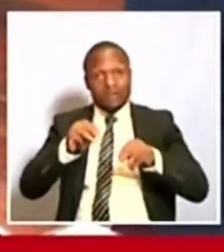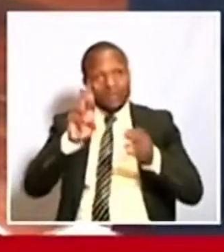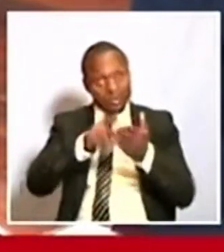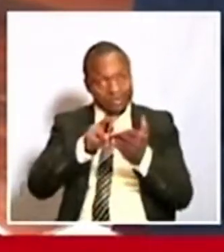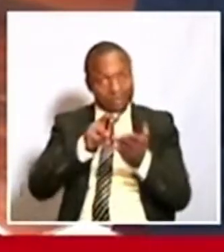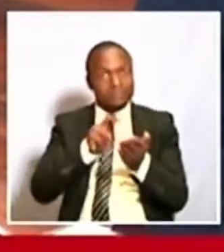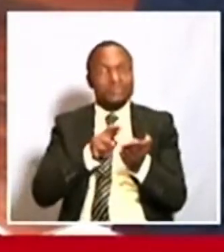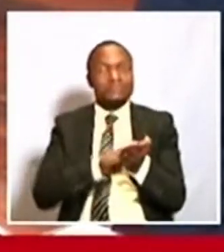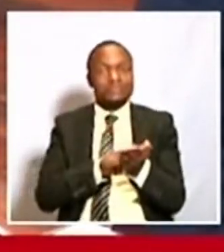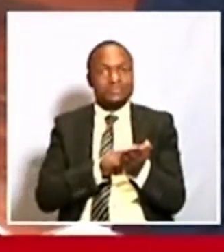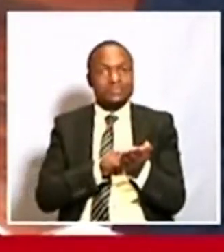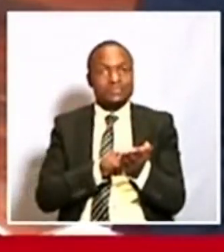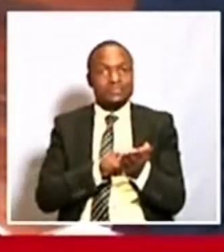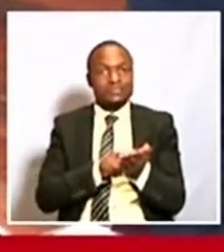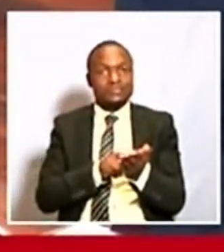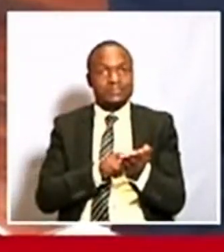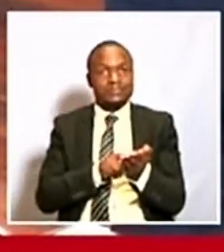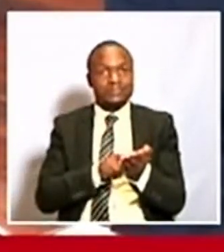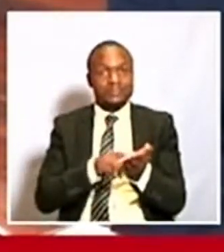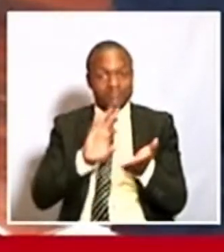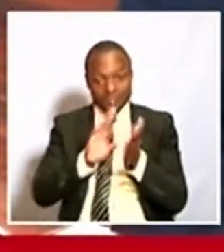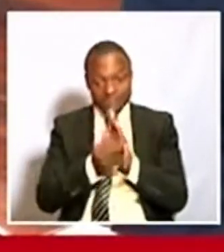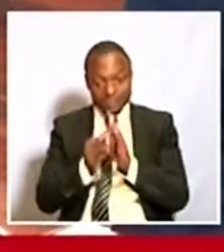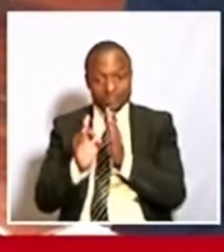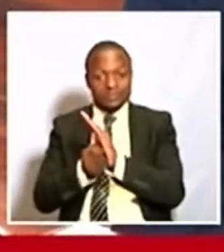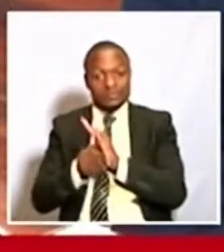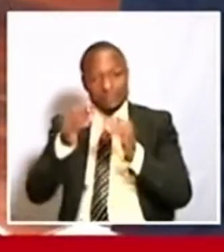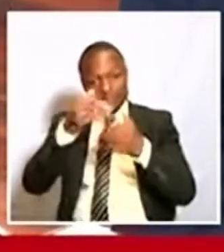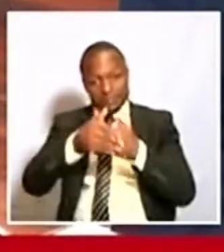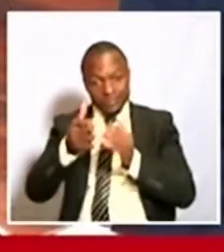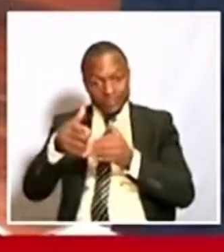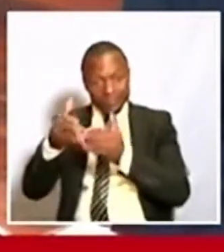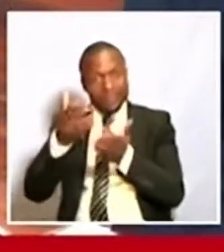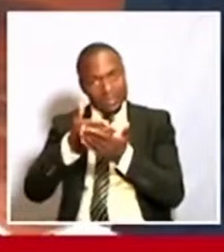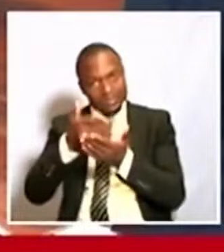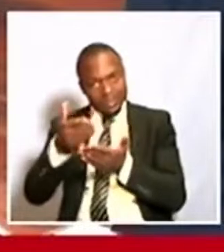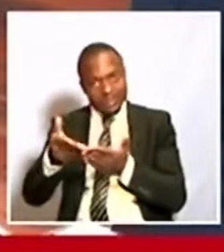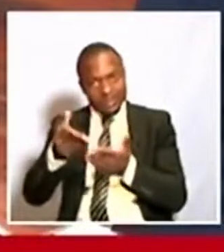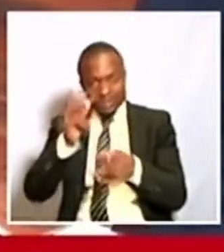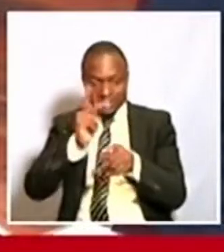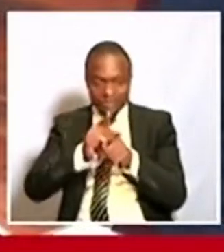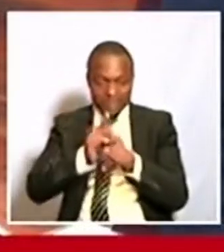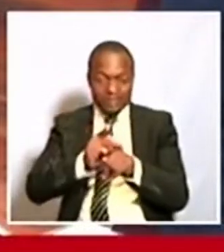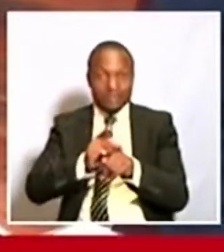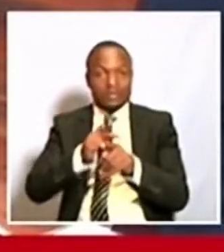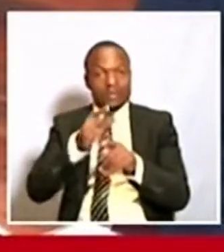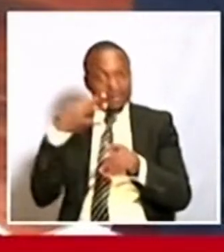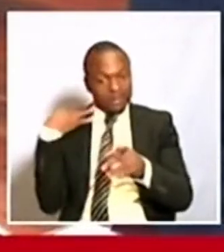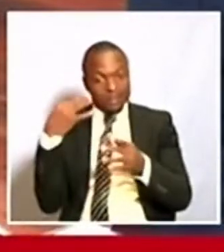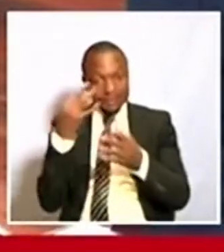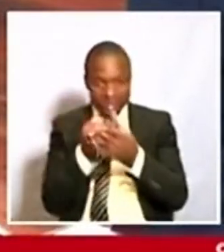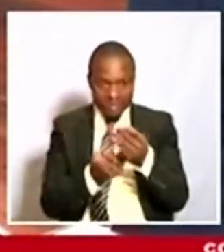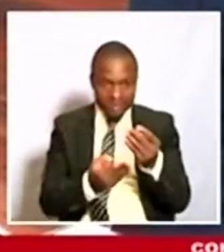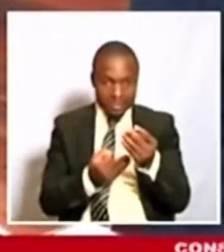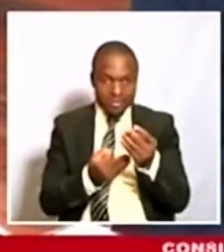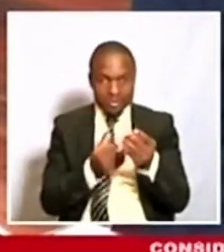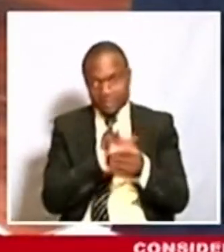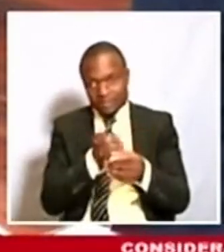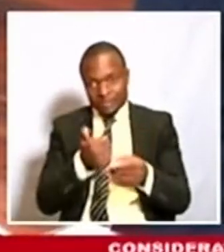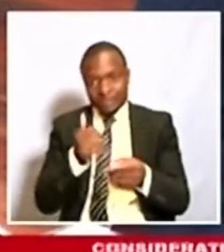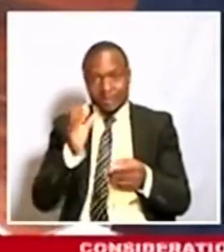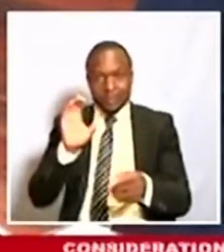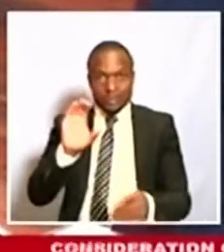report that filing cabinets have been procured to secure the application forms and all